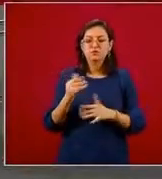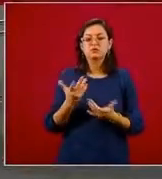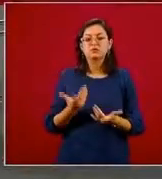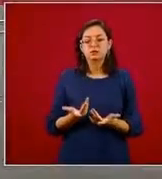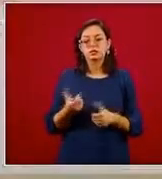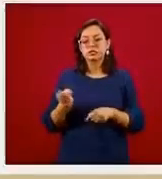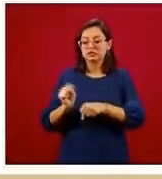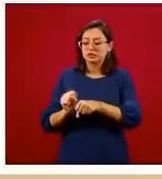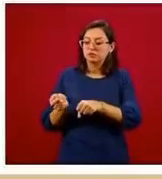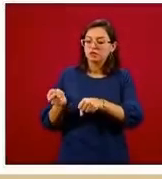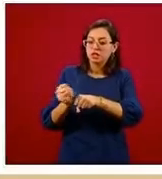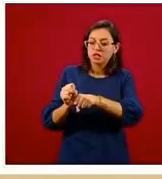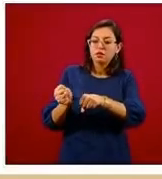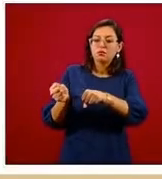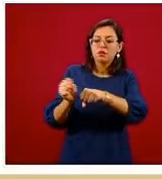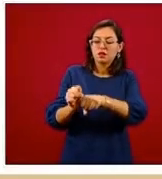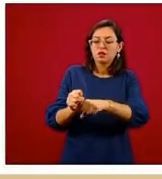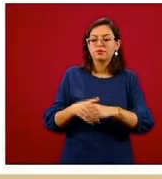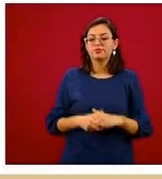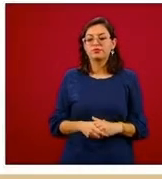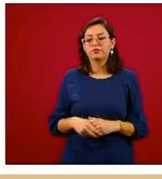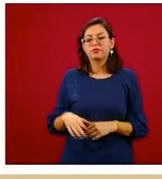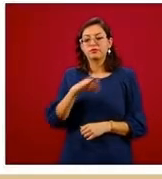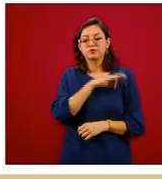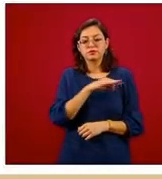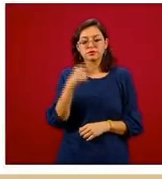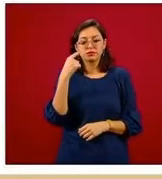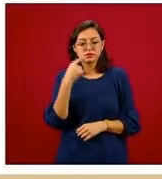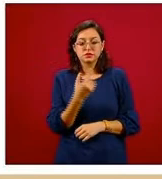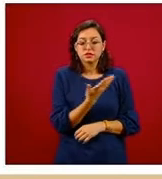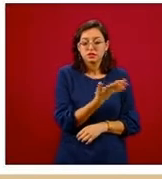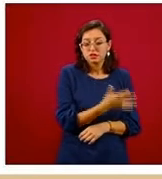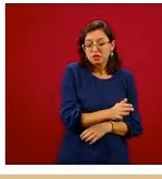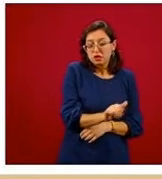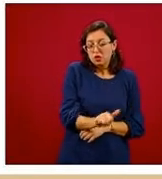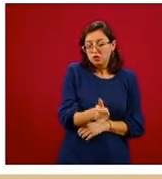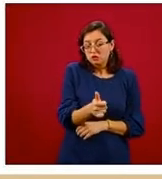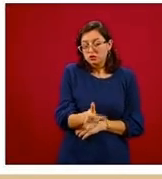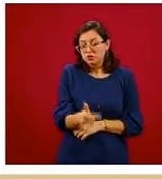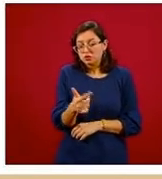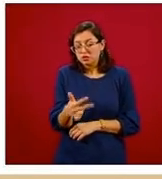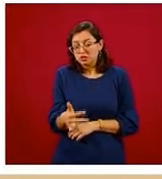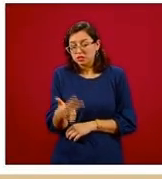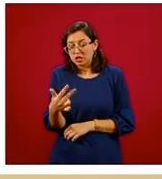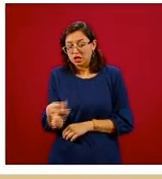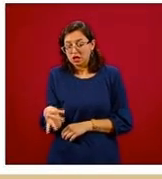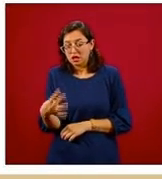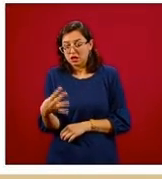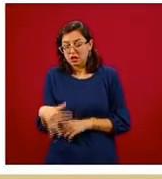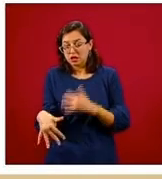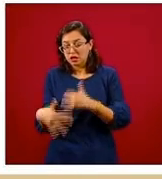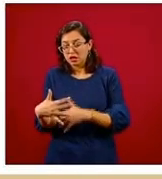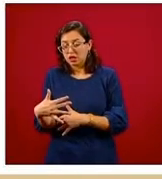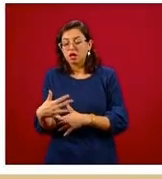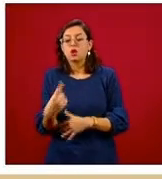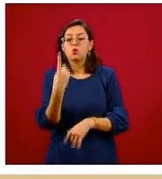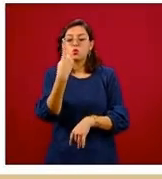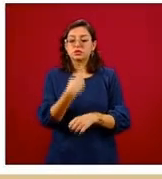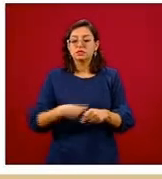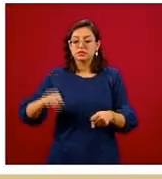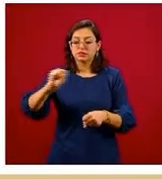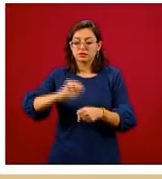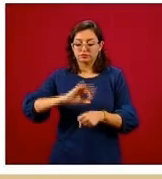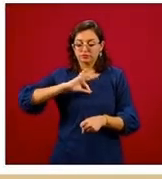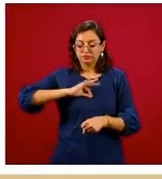to the process test. We have a distribution per epidemiological week. The numbers that you see here are